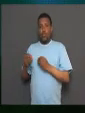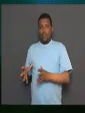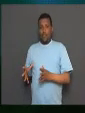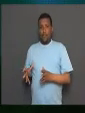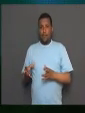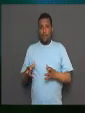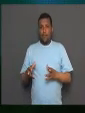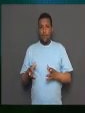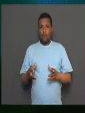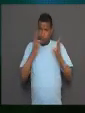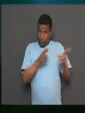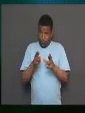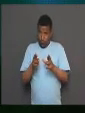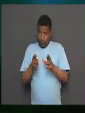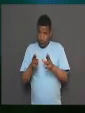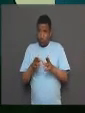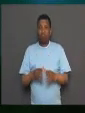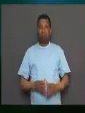Students, let's get ready.